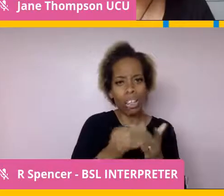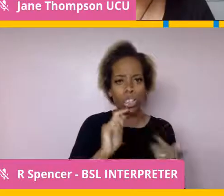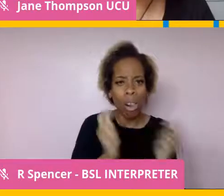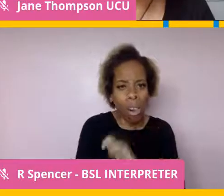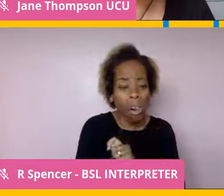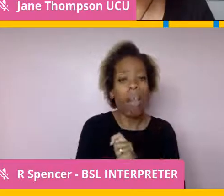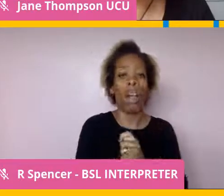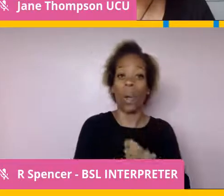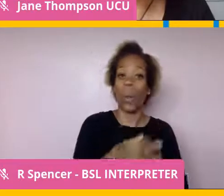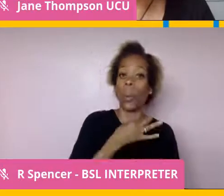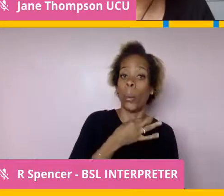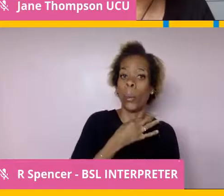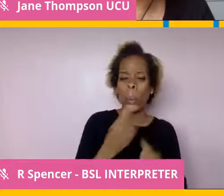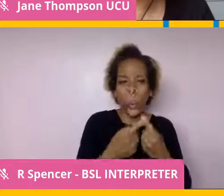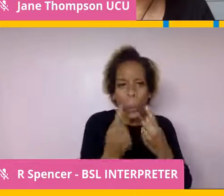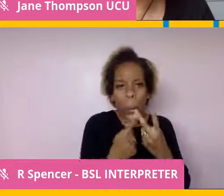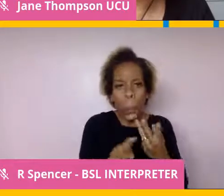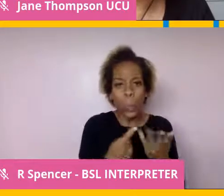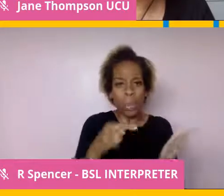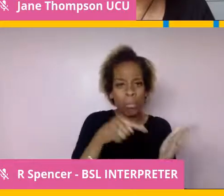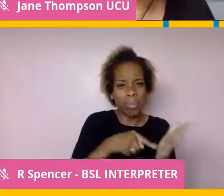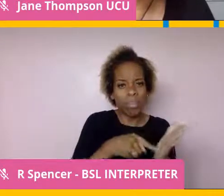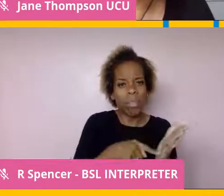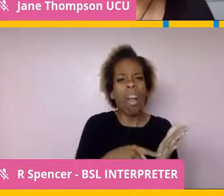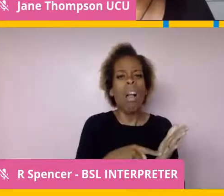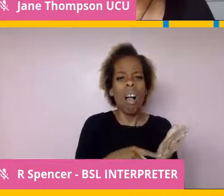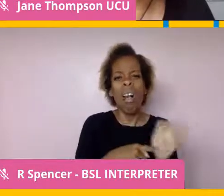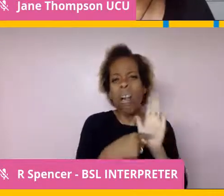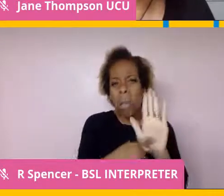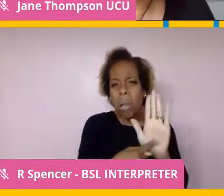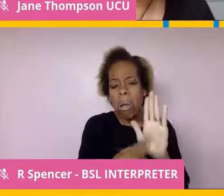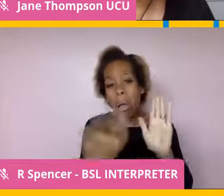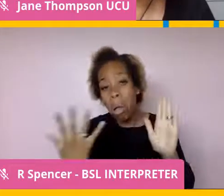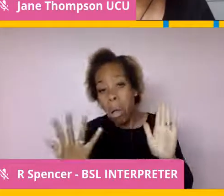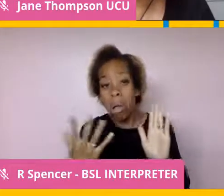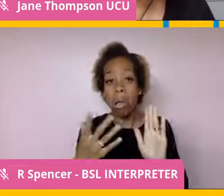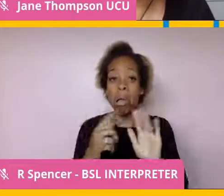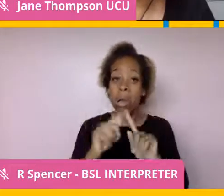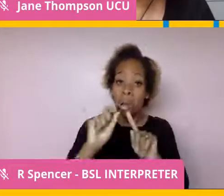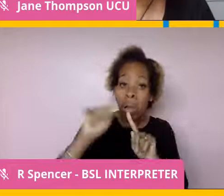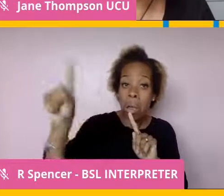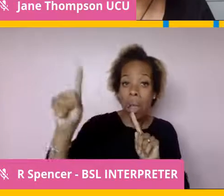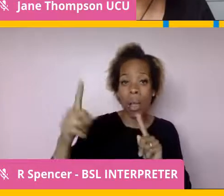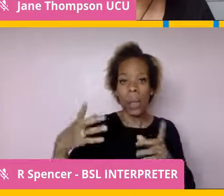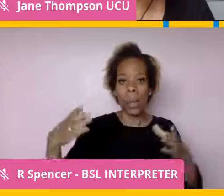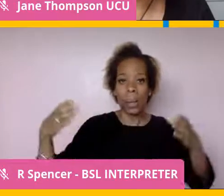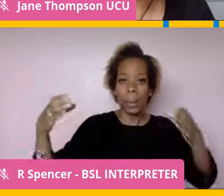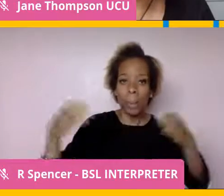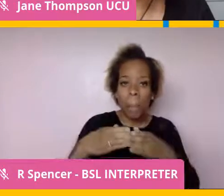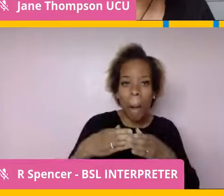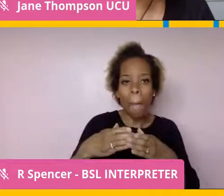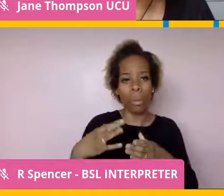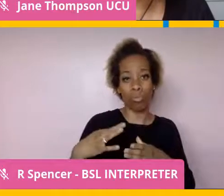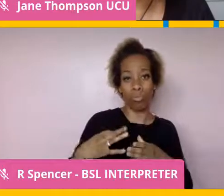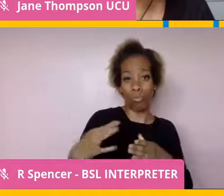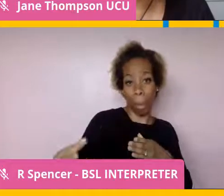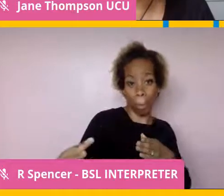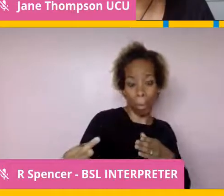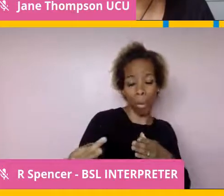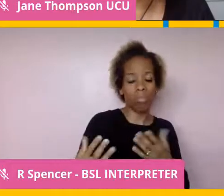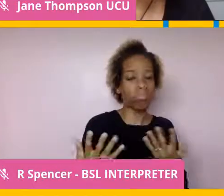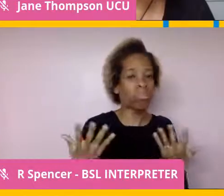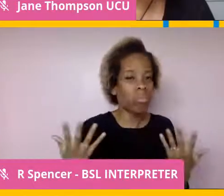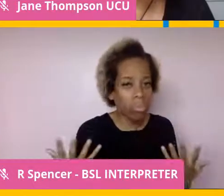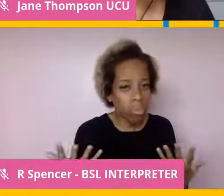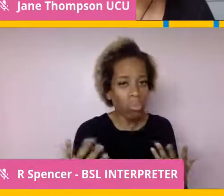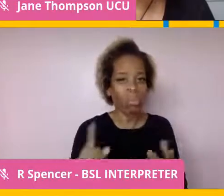that could go through might depend on what sort of institution it is, but for example, you might write to a department's Athena Swan rep, you might write